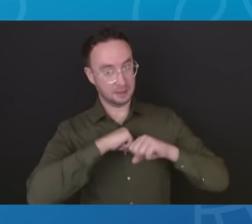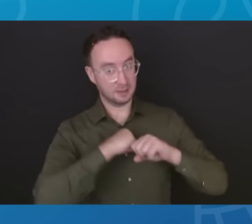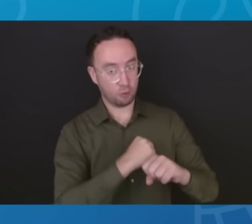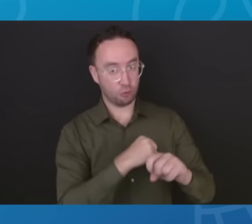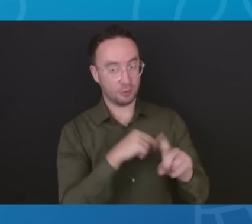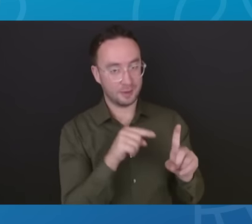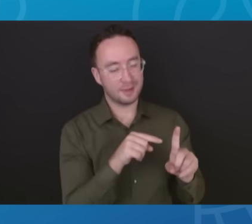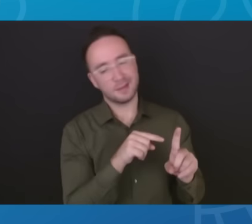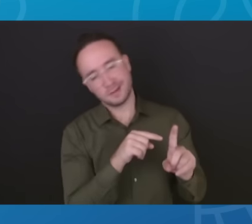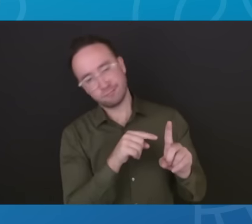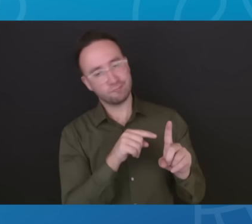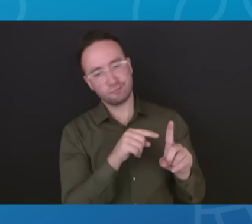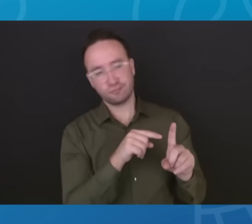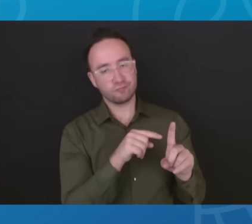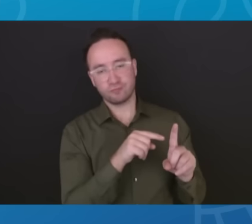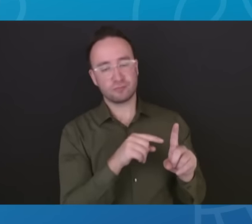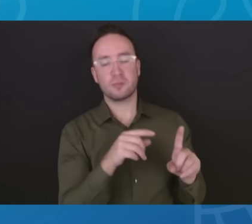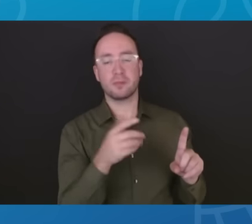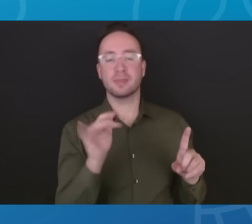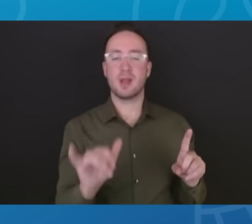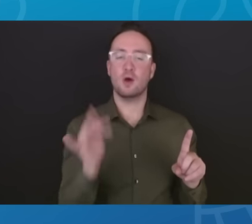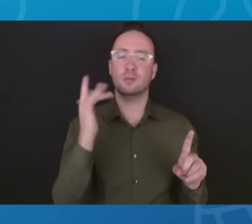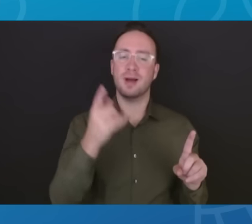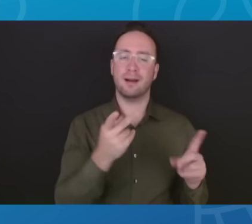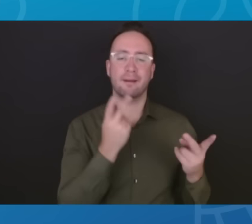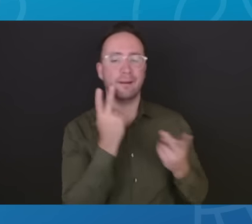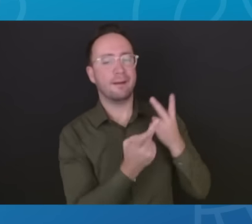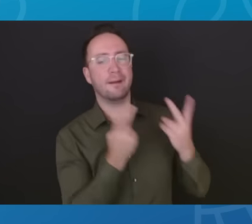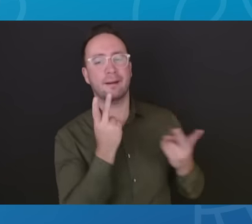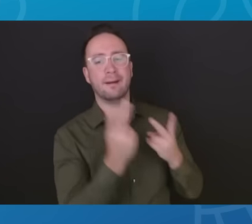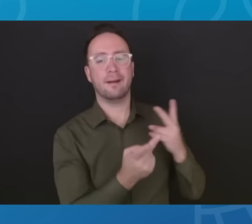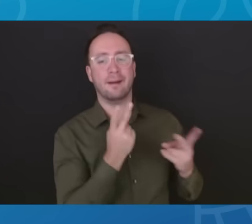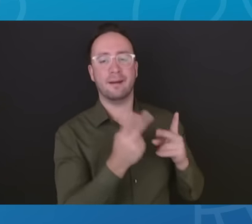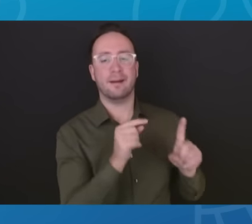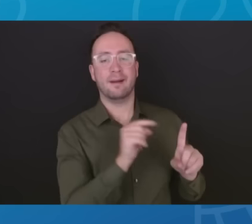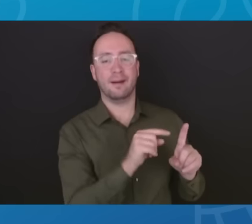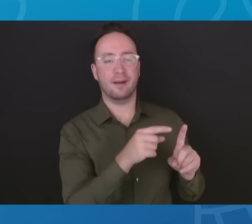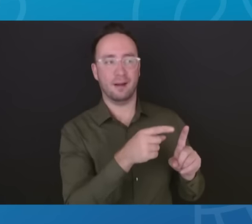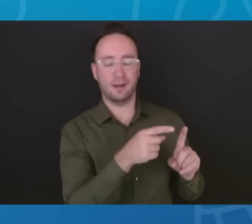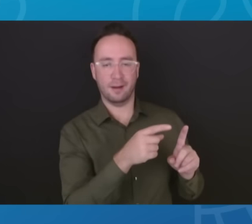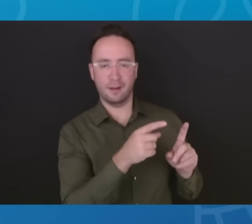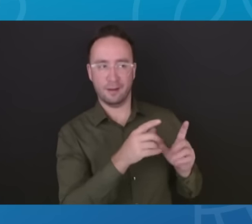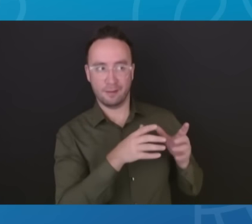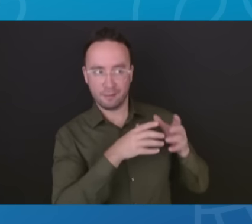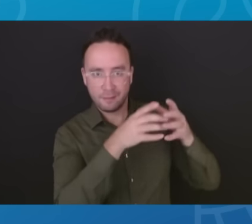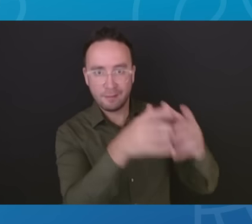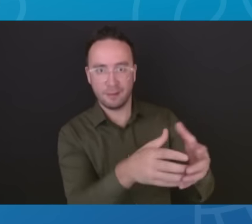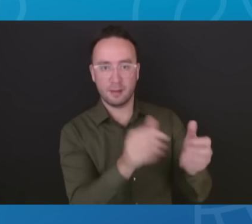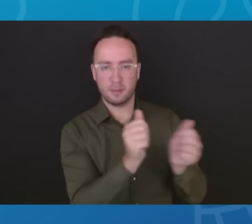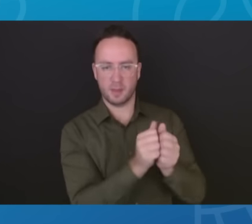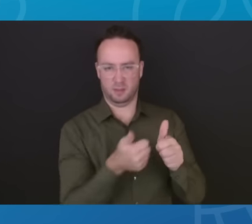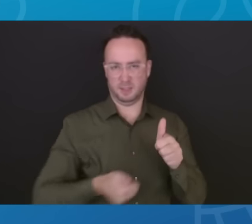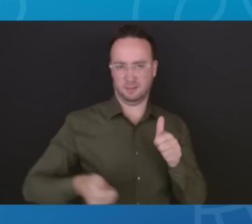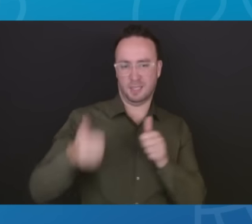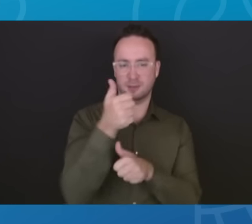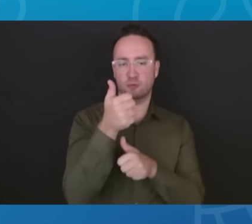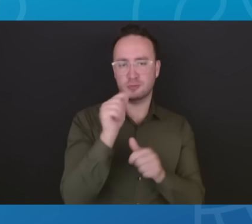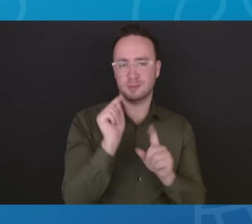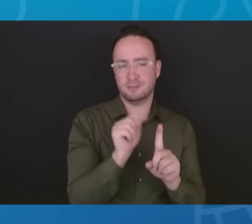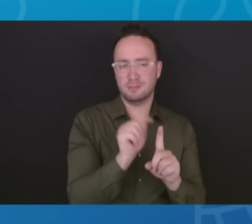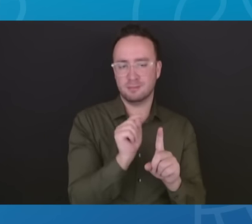You've been on the trips with the secretary throughout the region where he's spoken to this and said, the ultimate resolution of